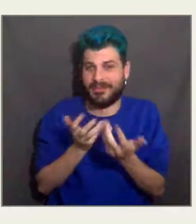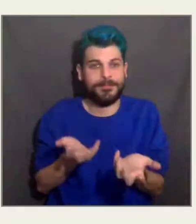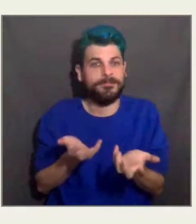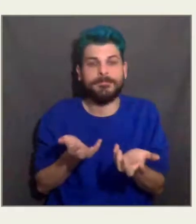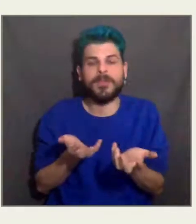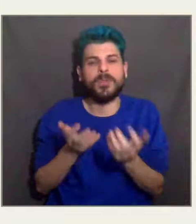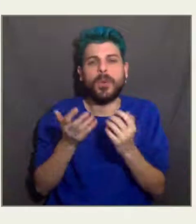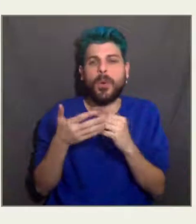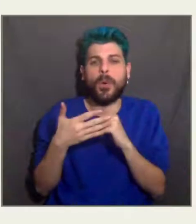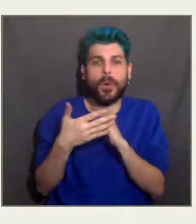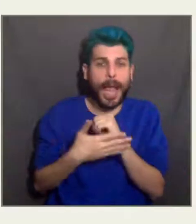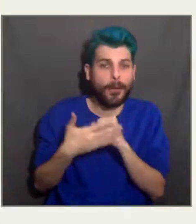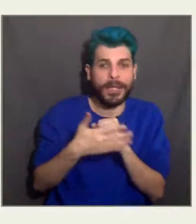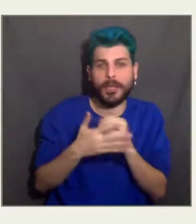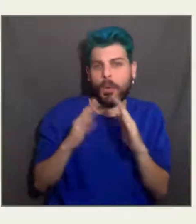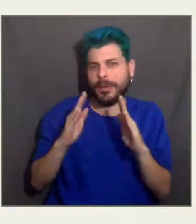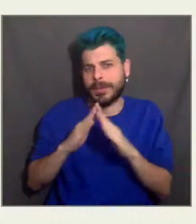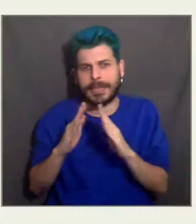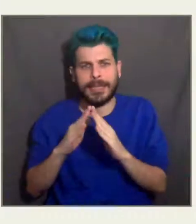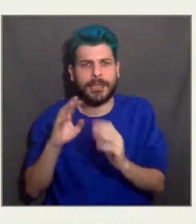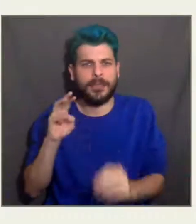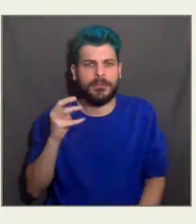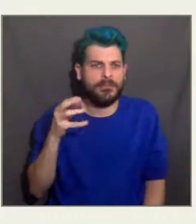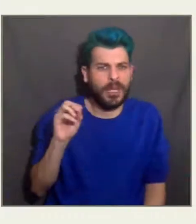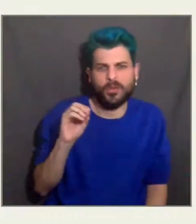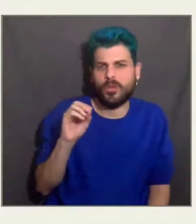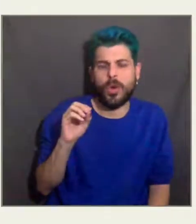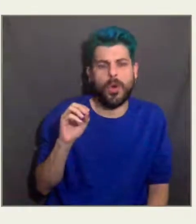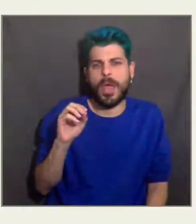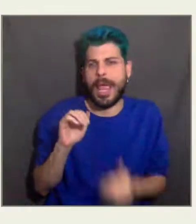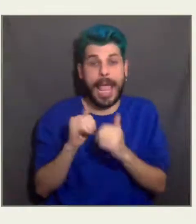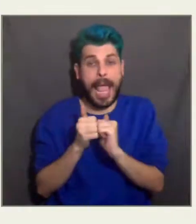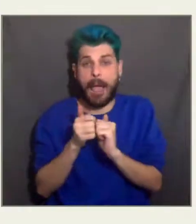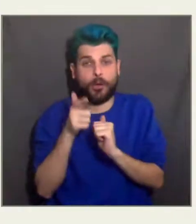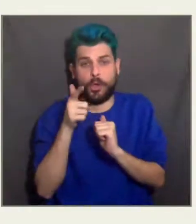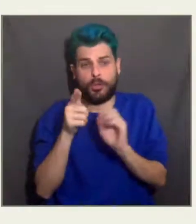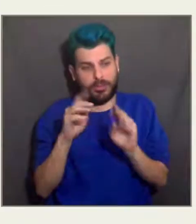the city or Metro, how do we help bring the supply into balance with